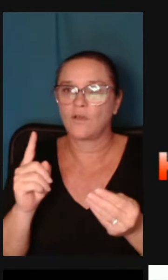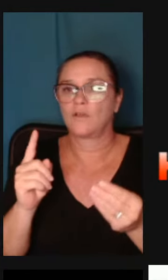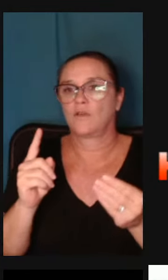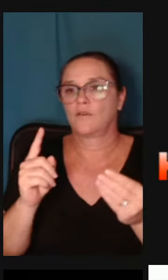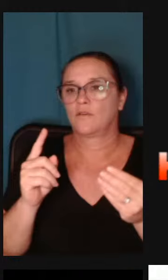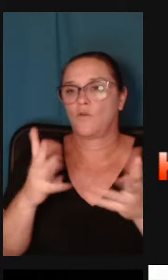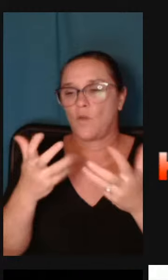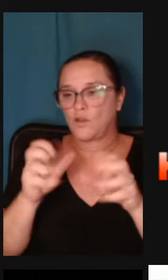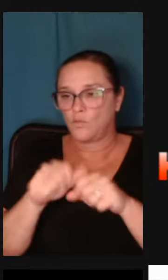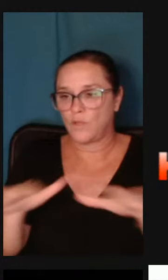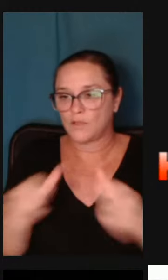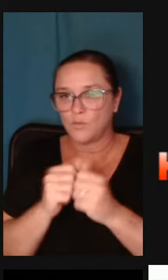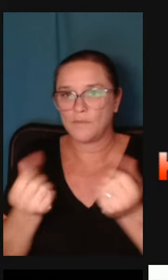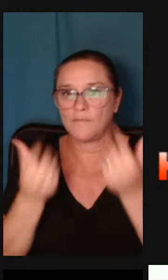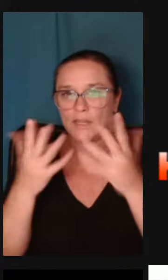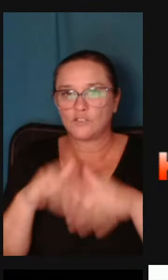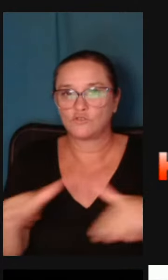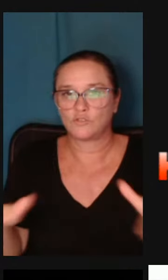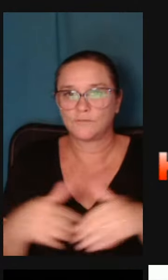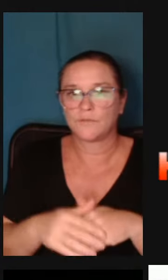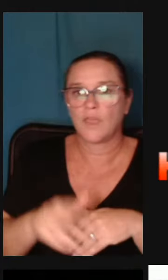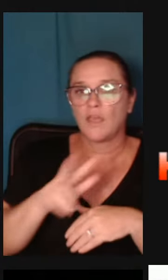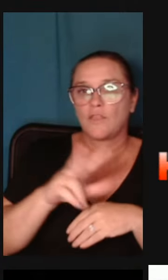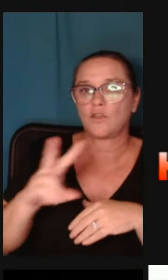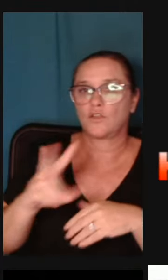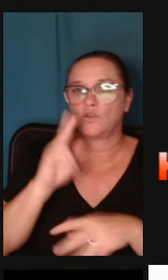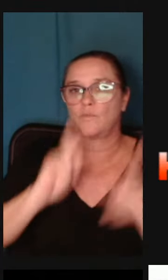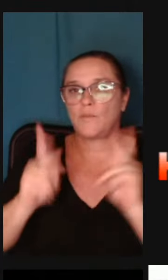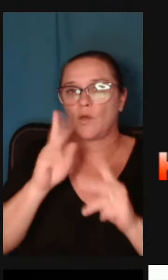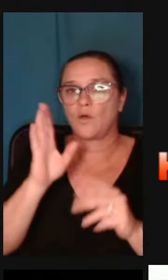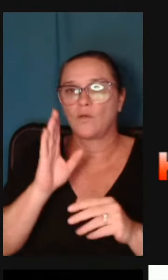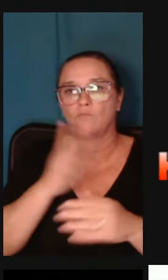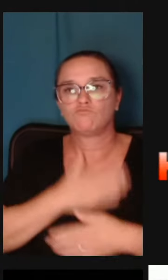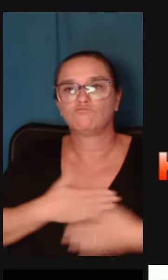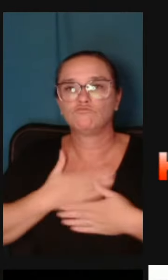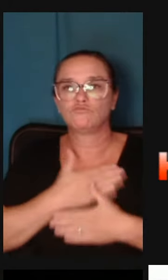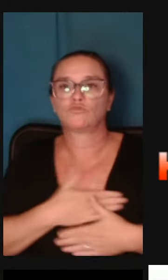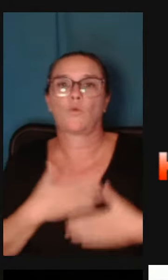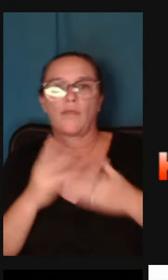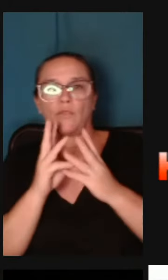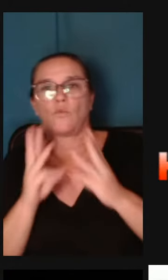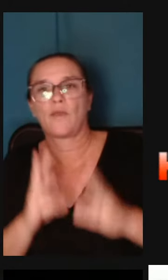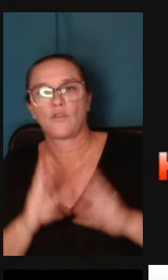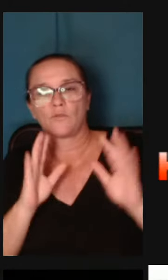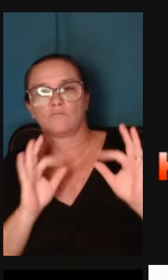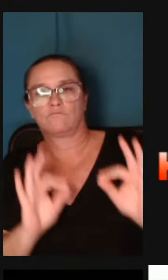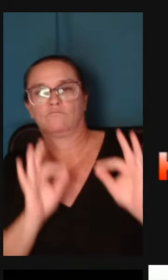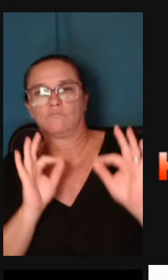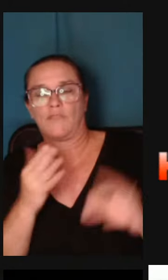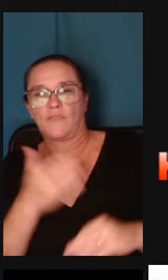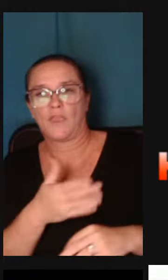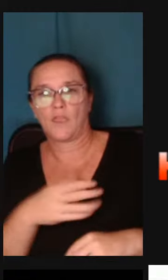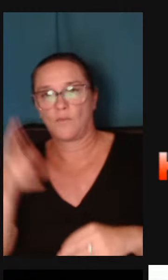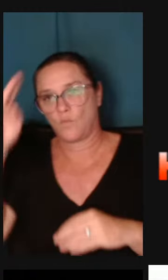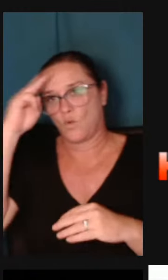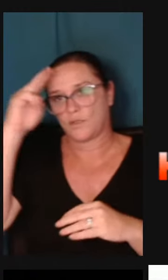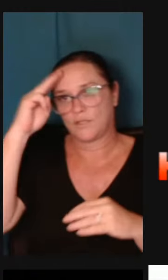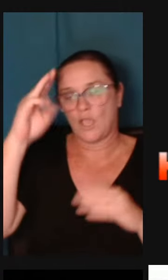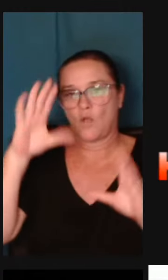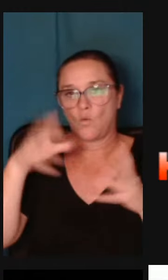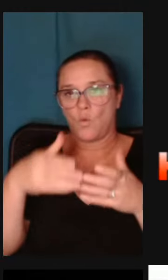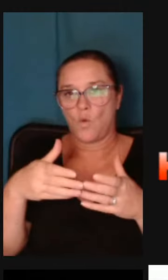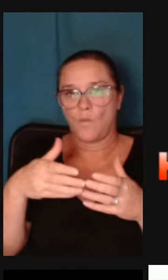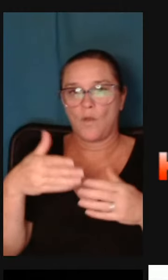32 people were enjoying the perfect weather on the beach that night. A Boy Scout troop among